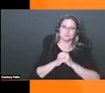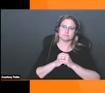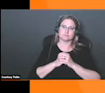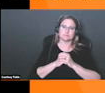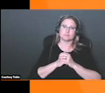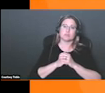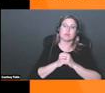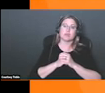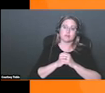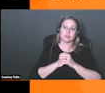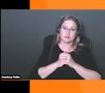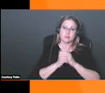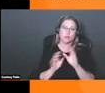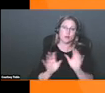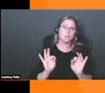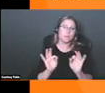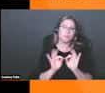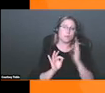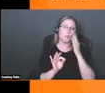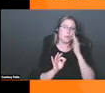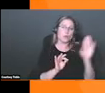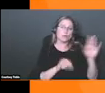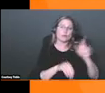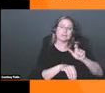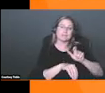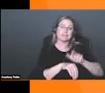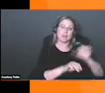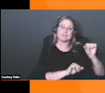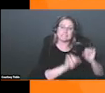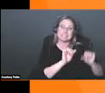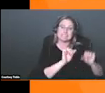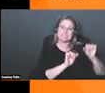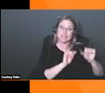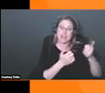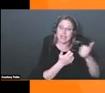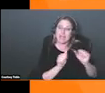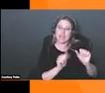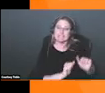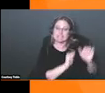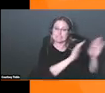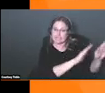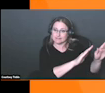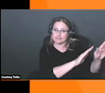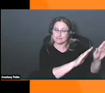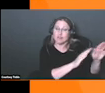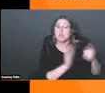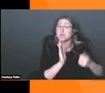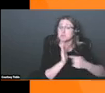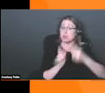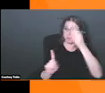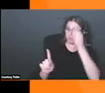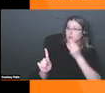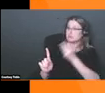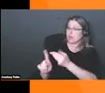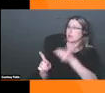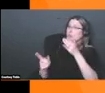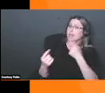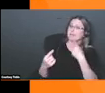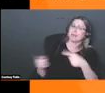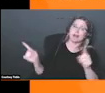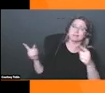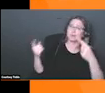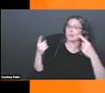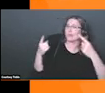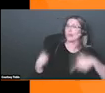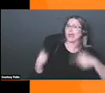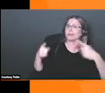them to review proposals or grant applications. Sometimes they'll tell you that they're going to announce it by such and